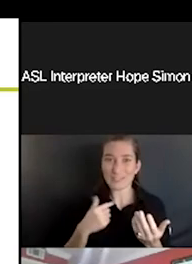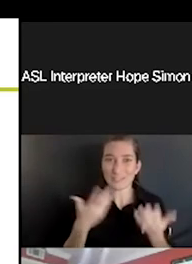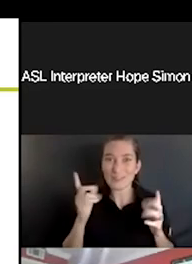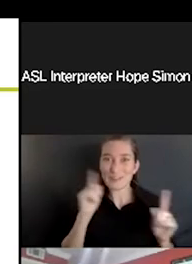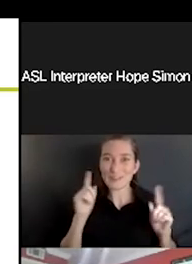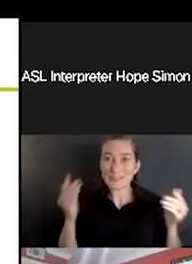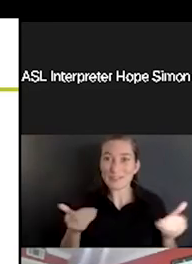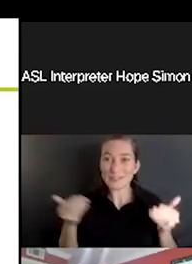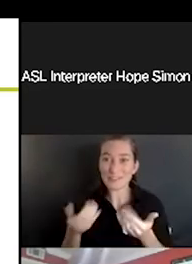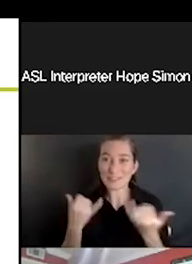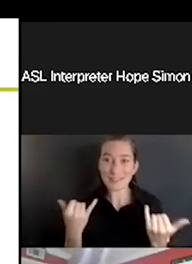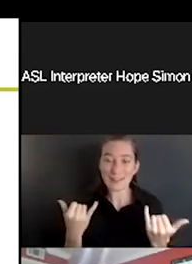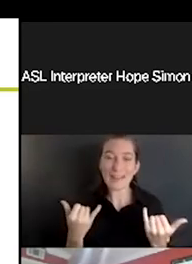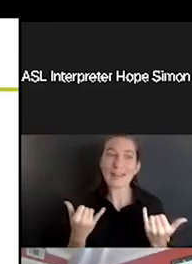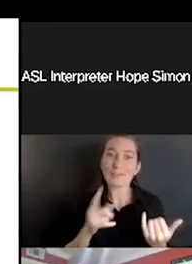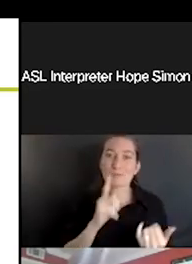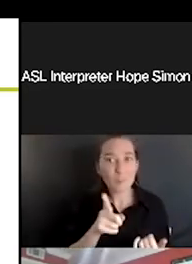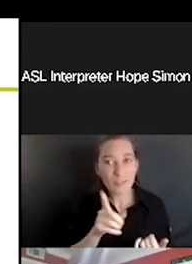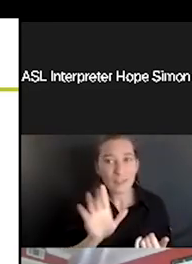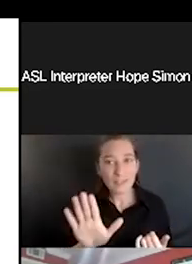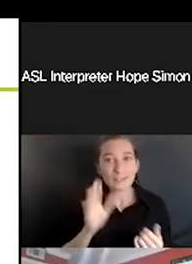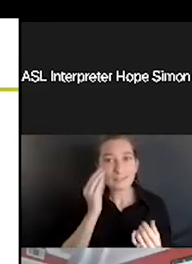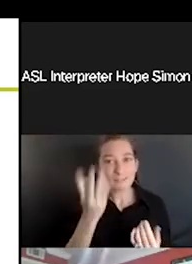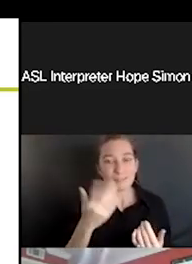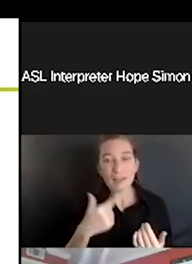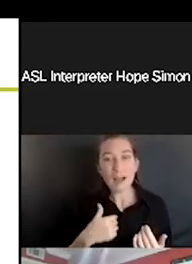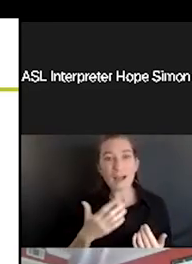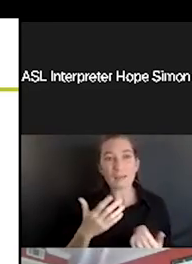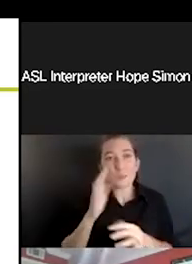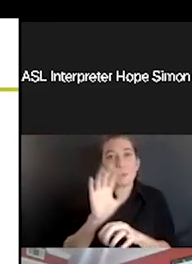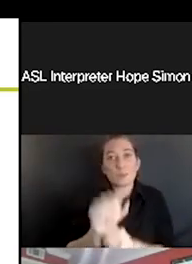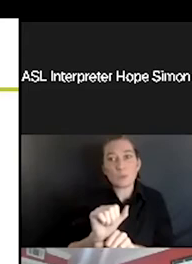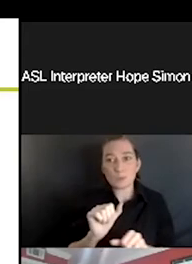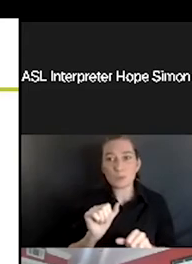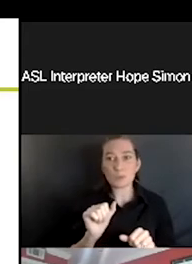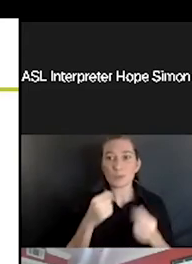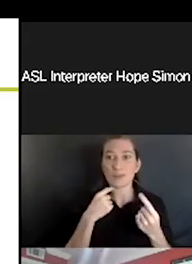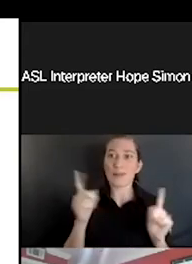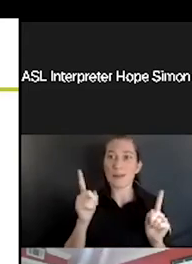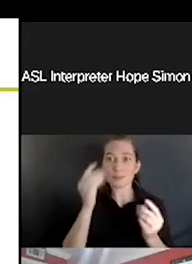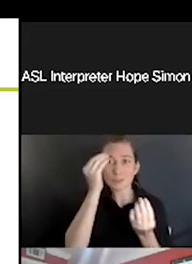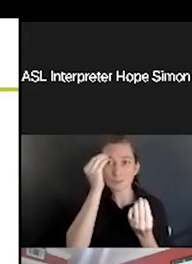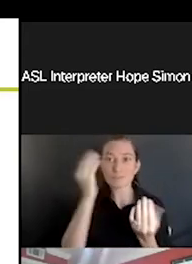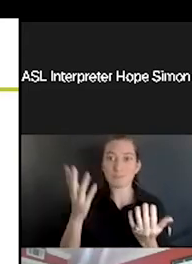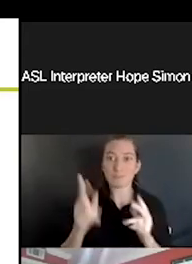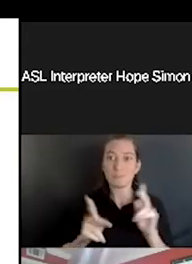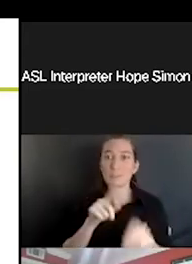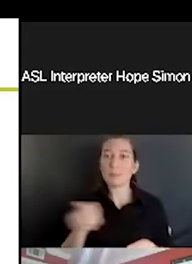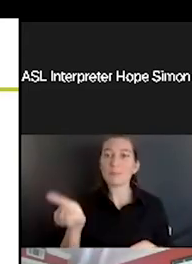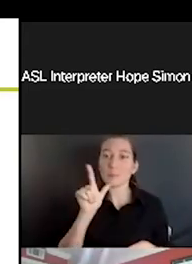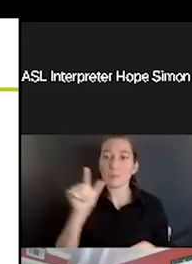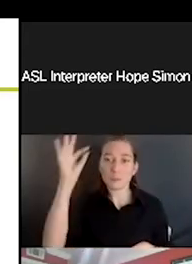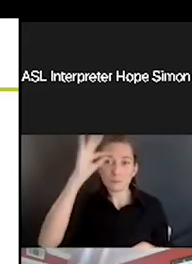to speaking to folks that are either not very knowledgeable about our seismic risk or are actually in denial.